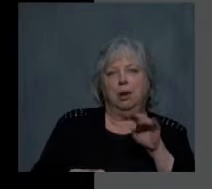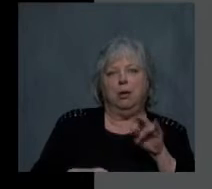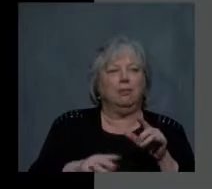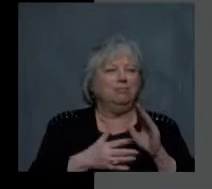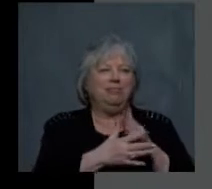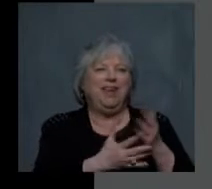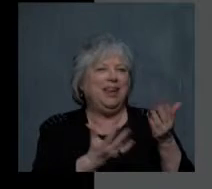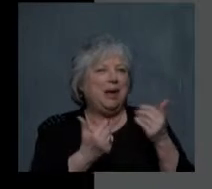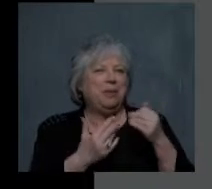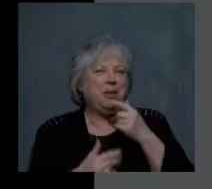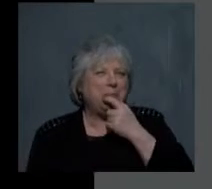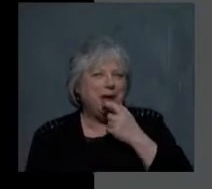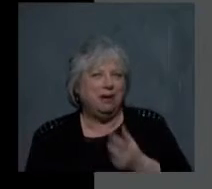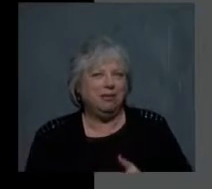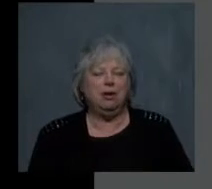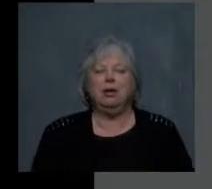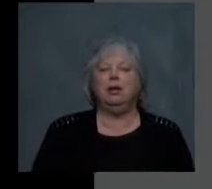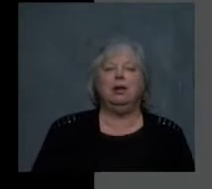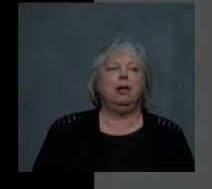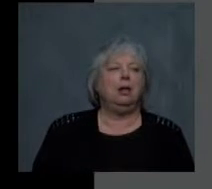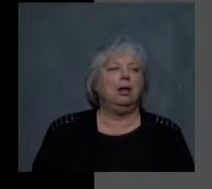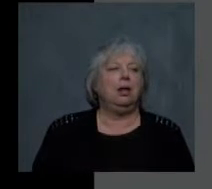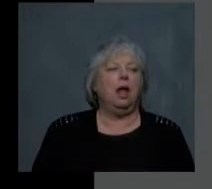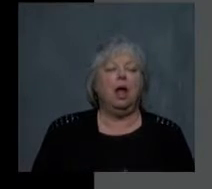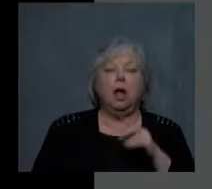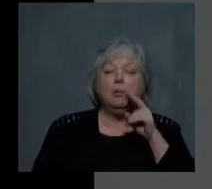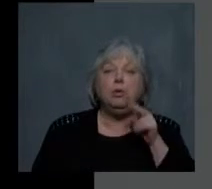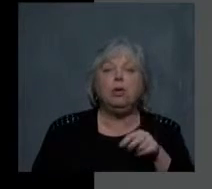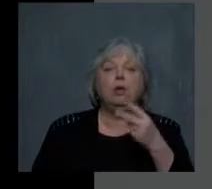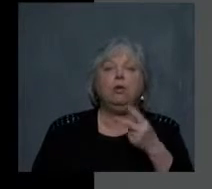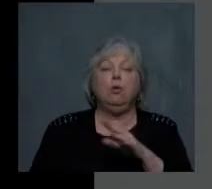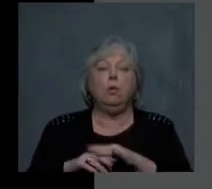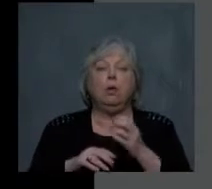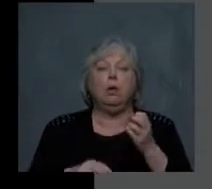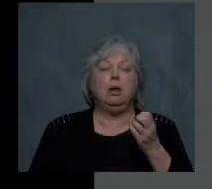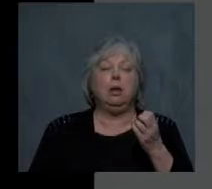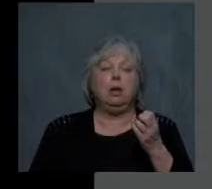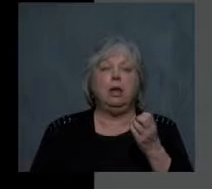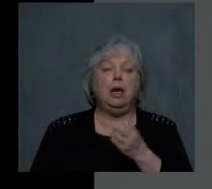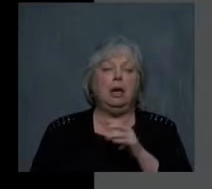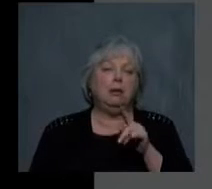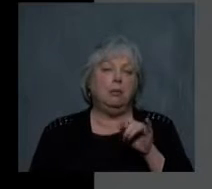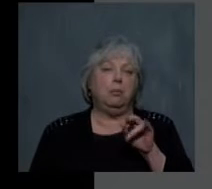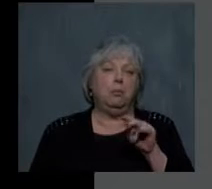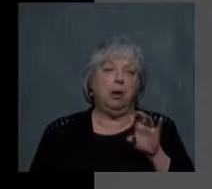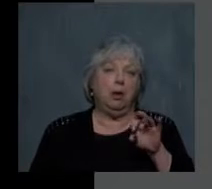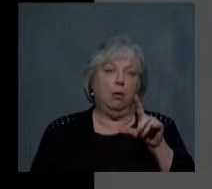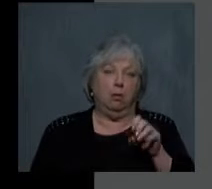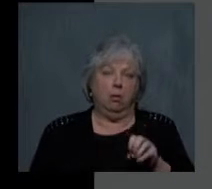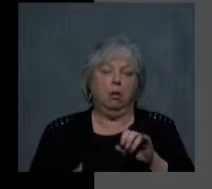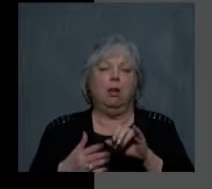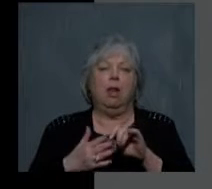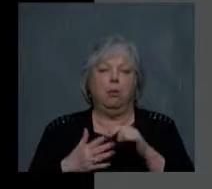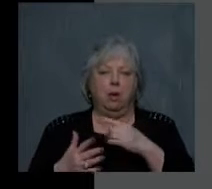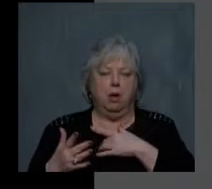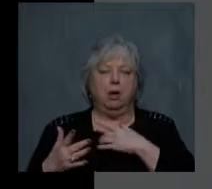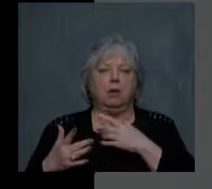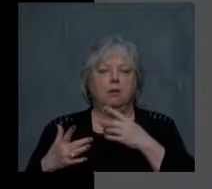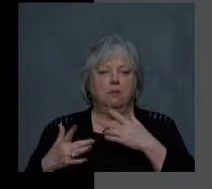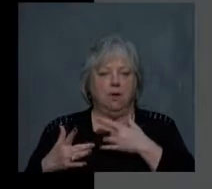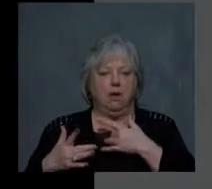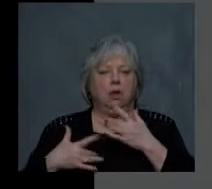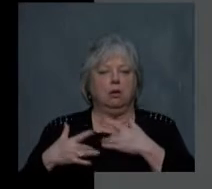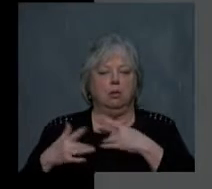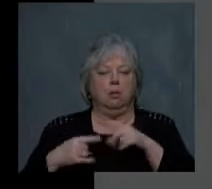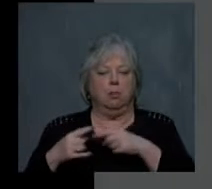please? Okay. I'm looking at the 2 on East Pinnacle, where Annette is concerned about the widening. The